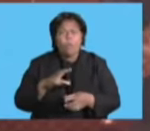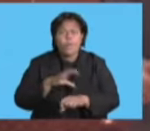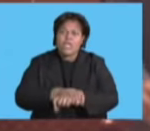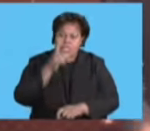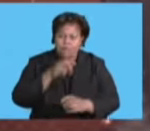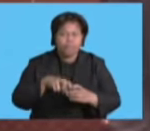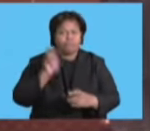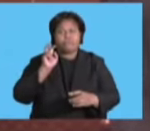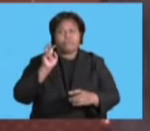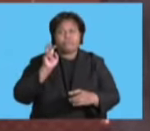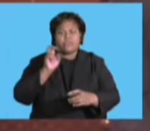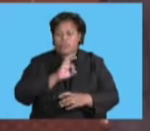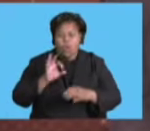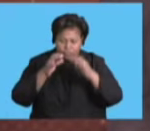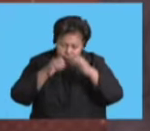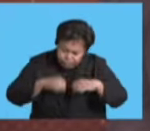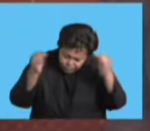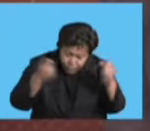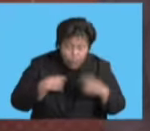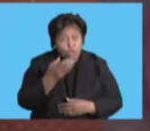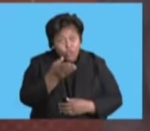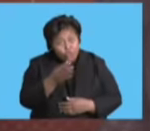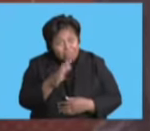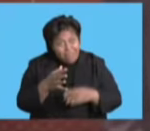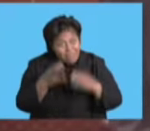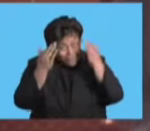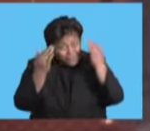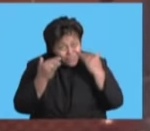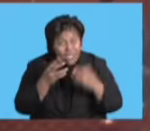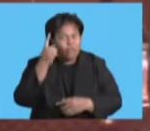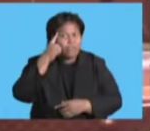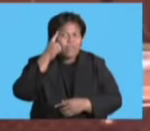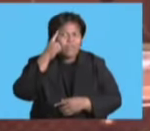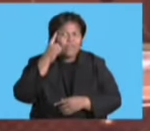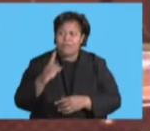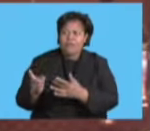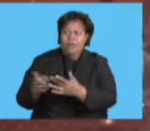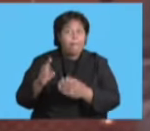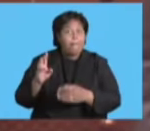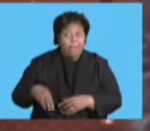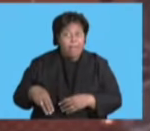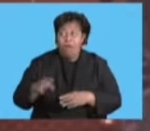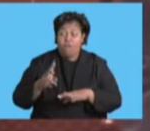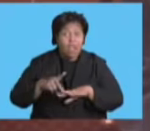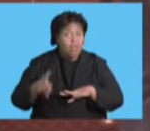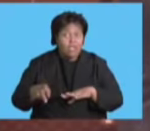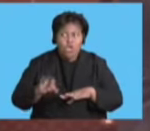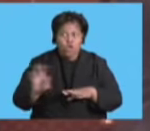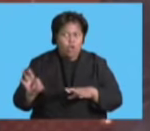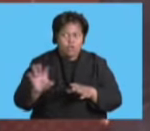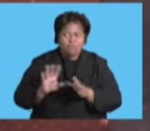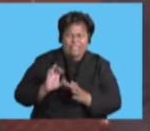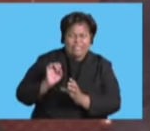case. While you, Mr. Speaker, think otherwise, that no member of Parliament is above the law and that this Parliament will not